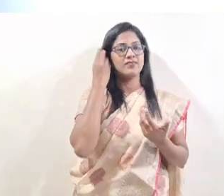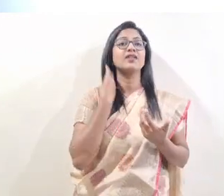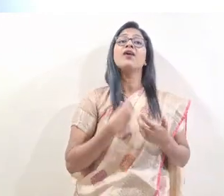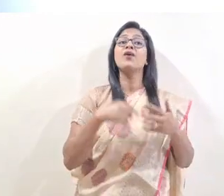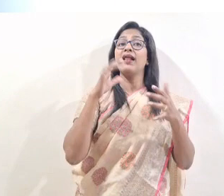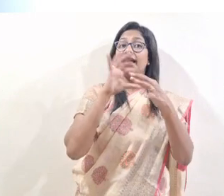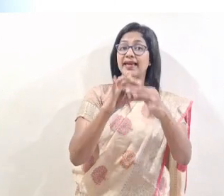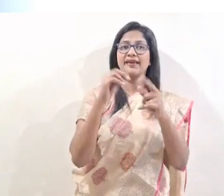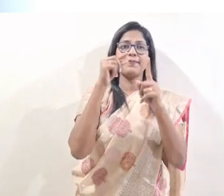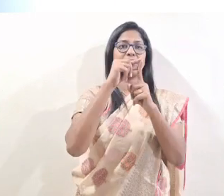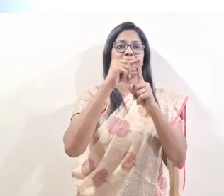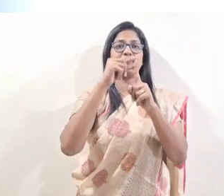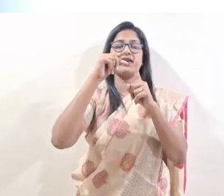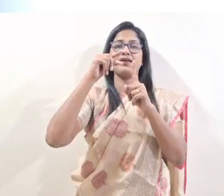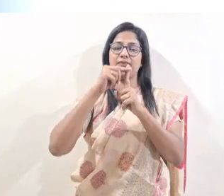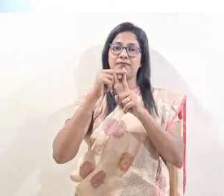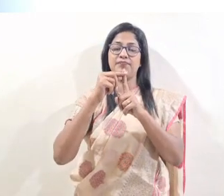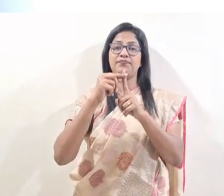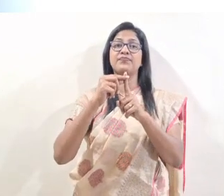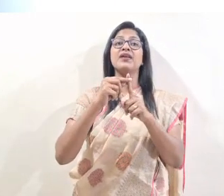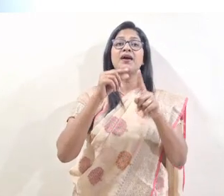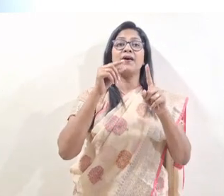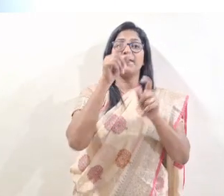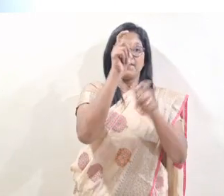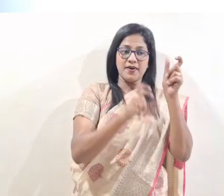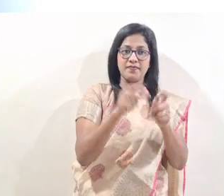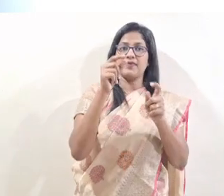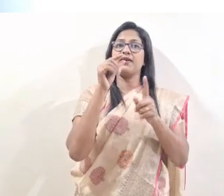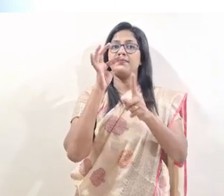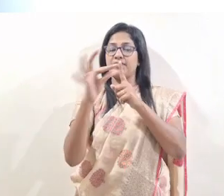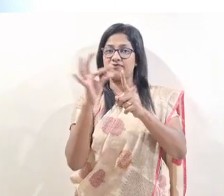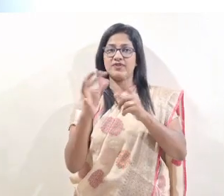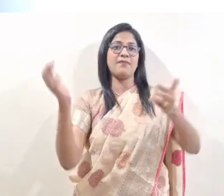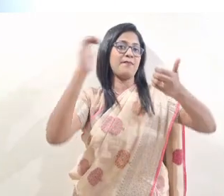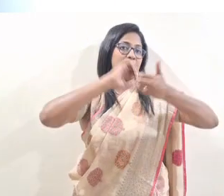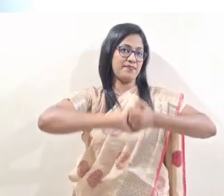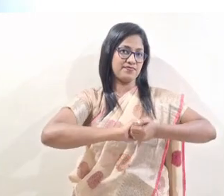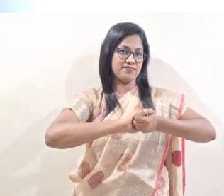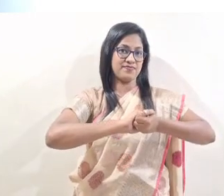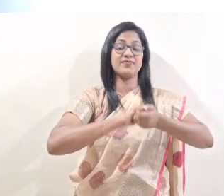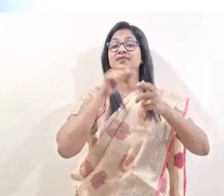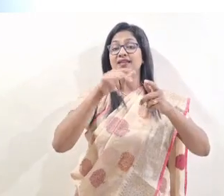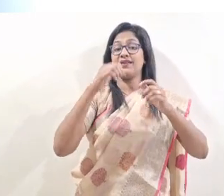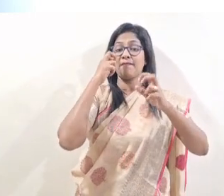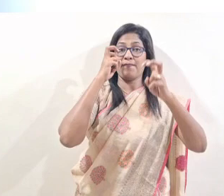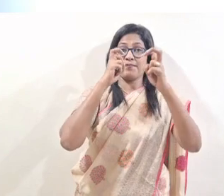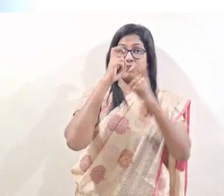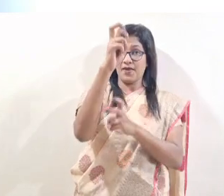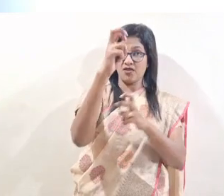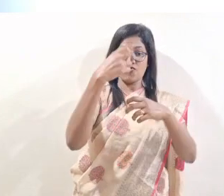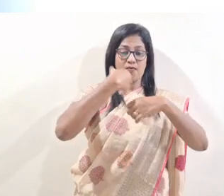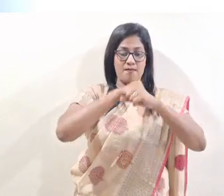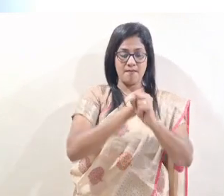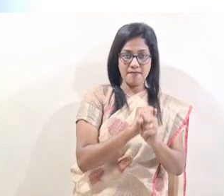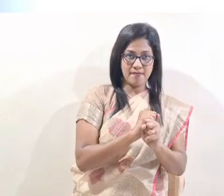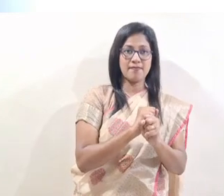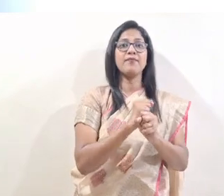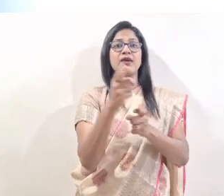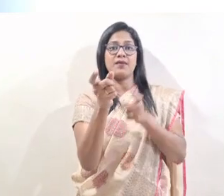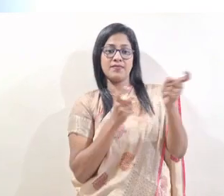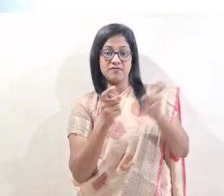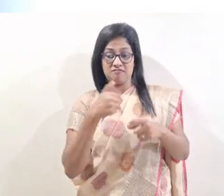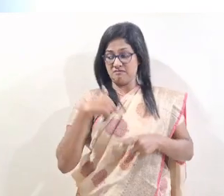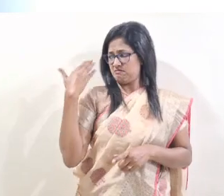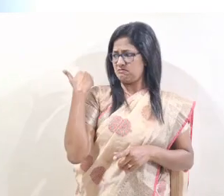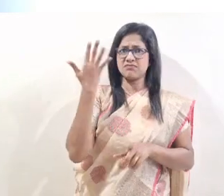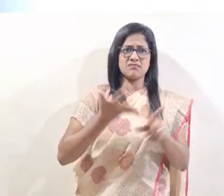a PPP, public-private partnership metro that is constructed and operated for the last 5 years. We have been